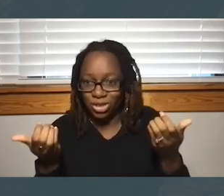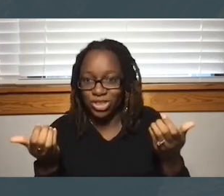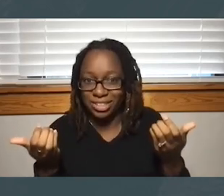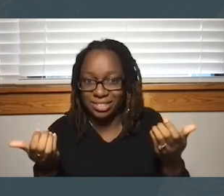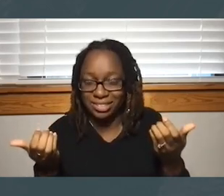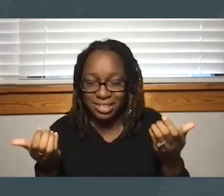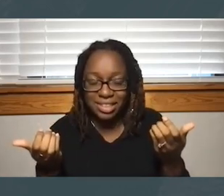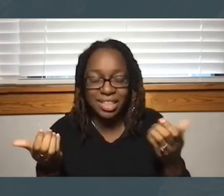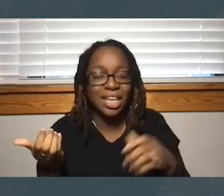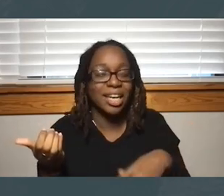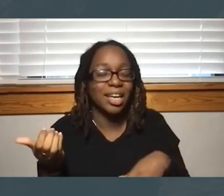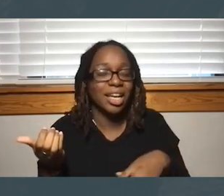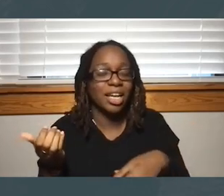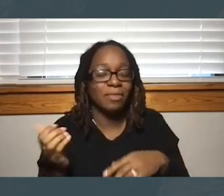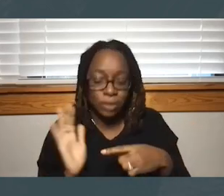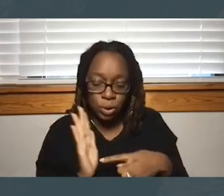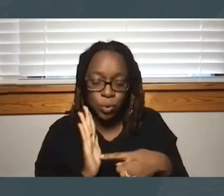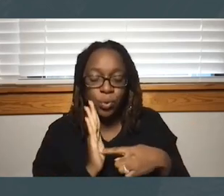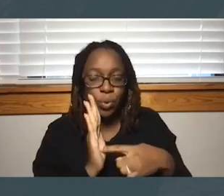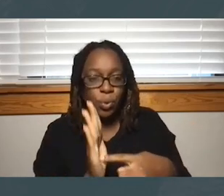that